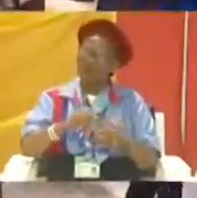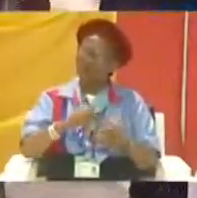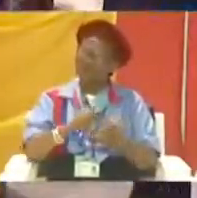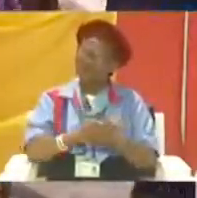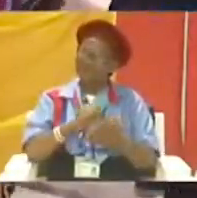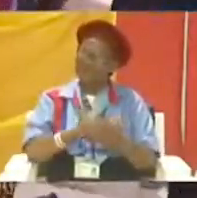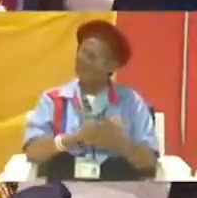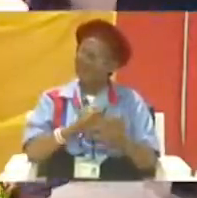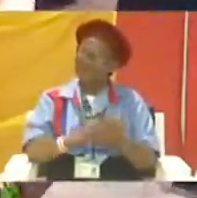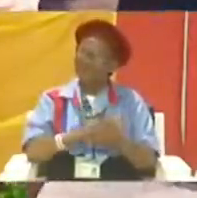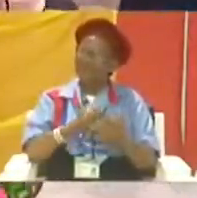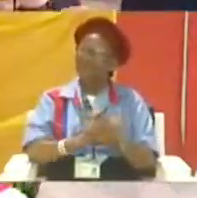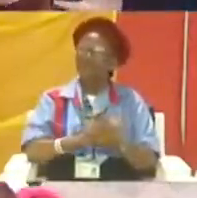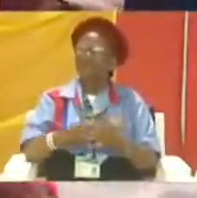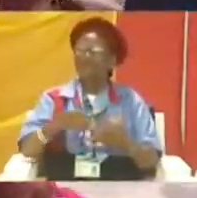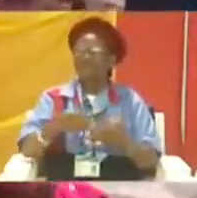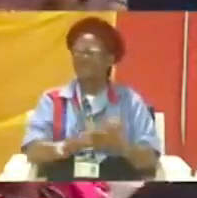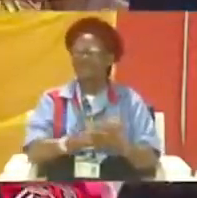babies.